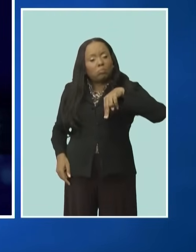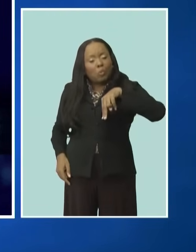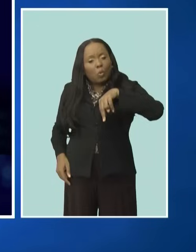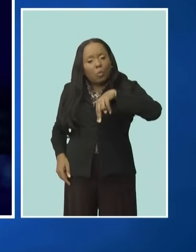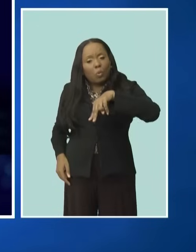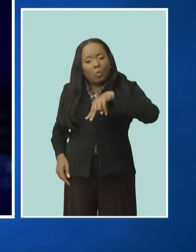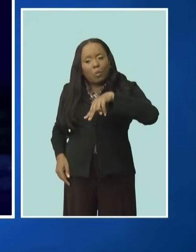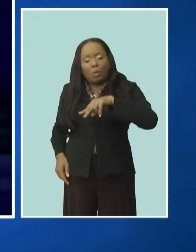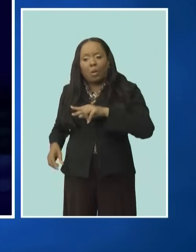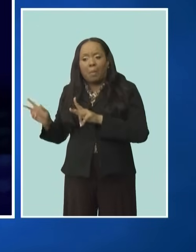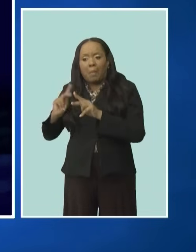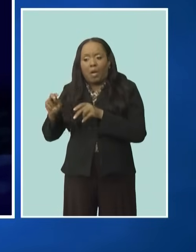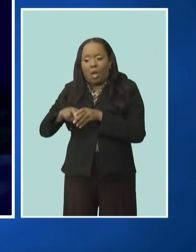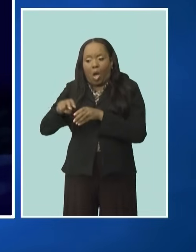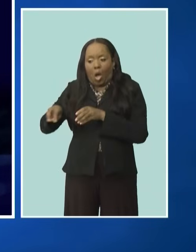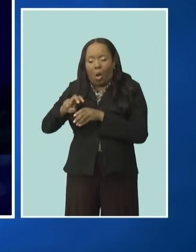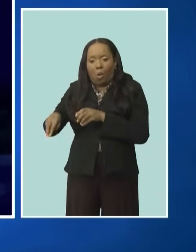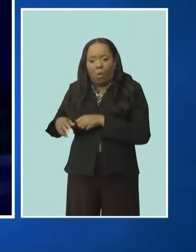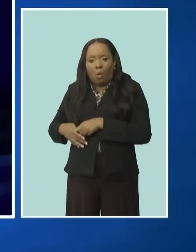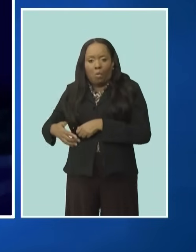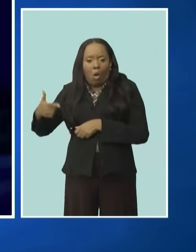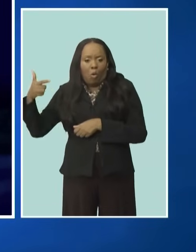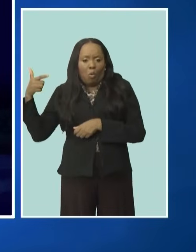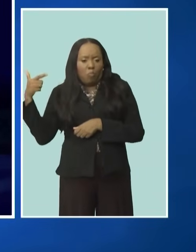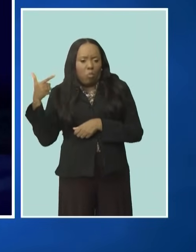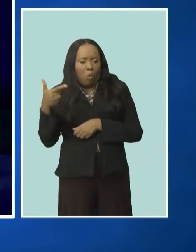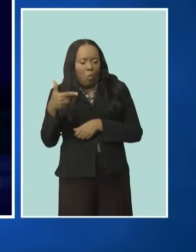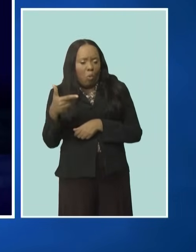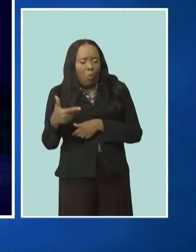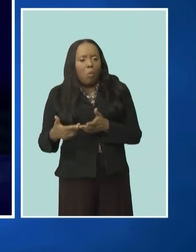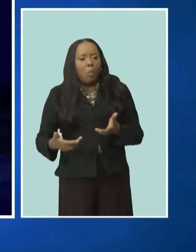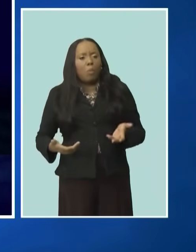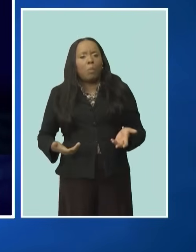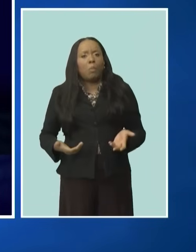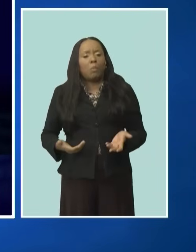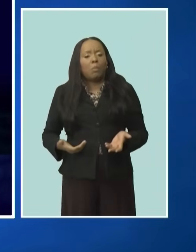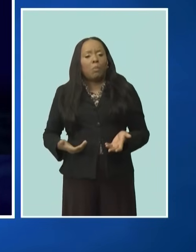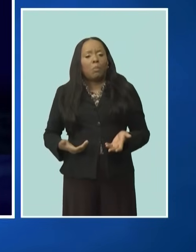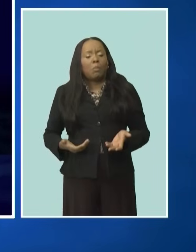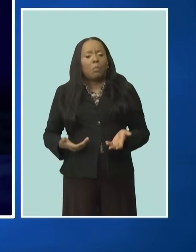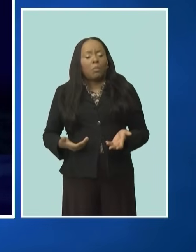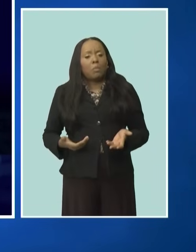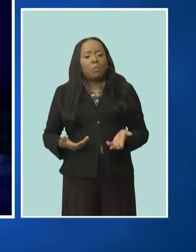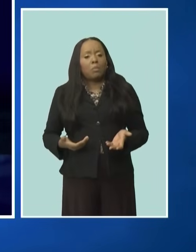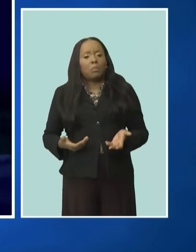the people got out of the car and just fired shots at that person.